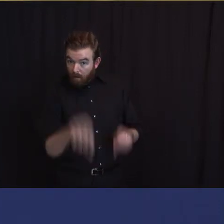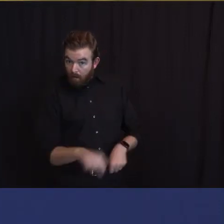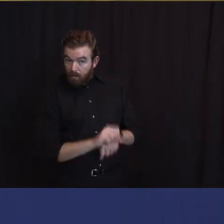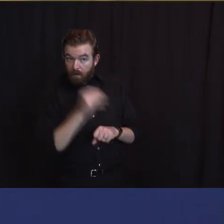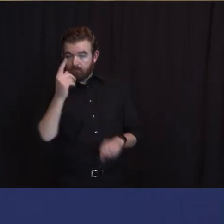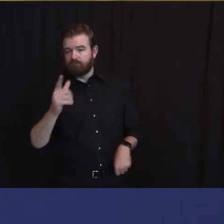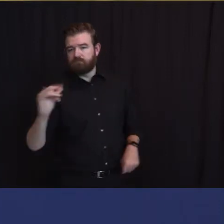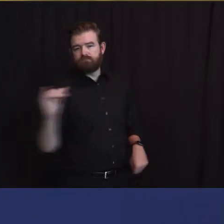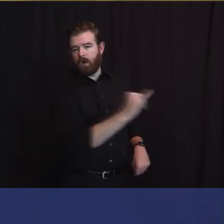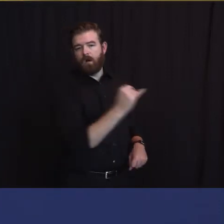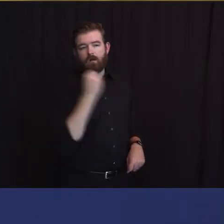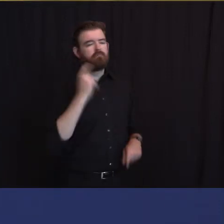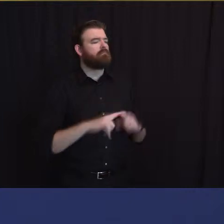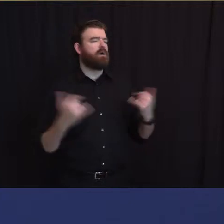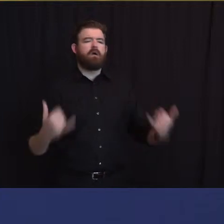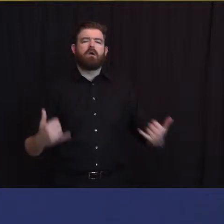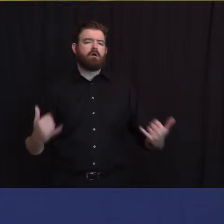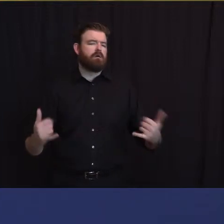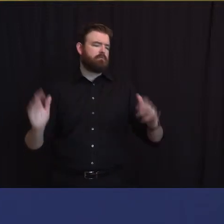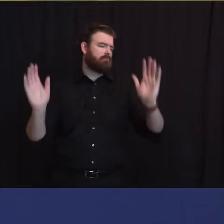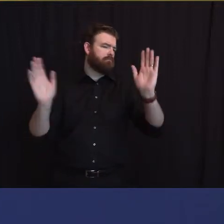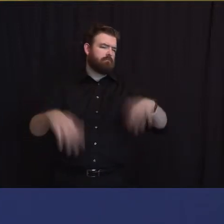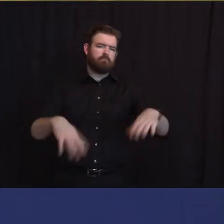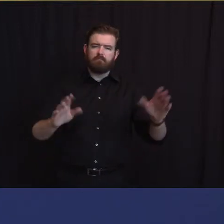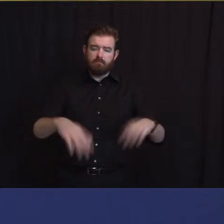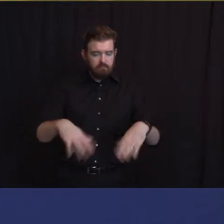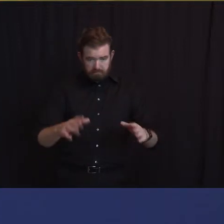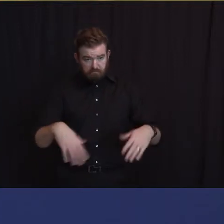it's okay based on the evidence we've got.